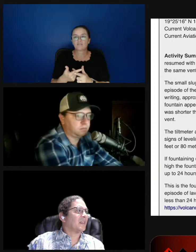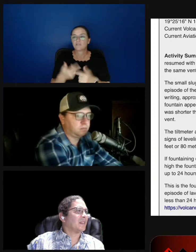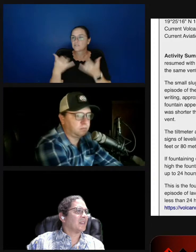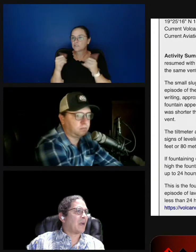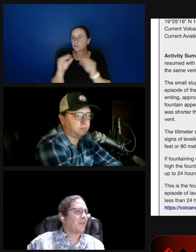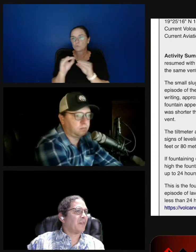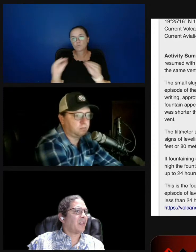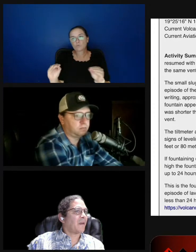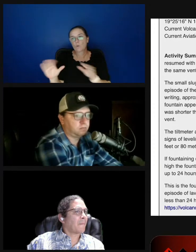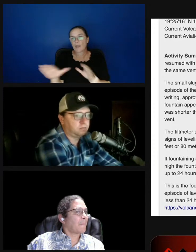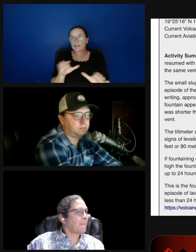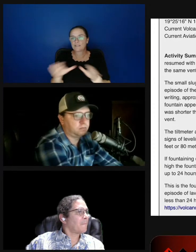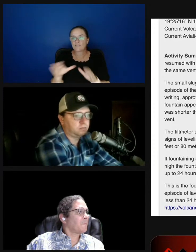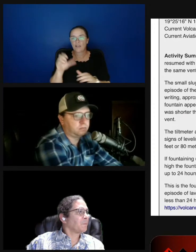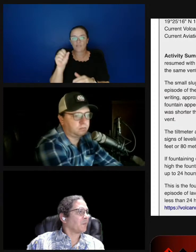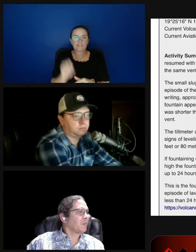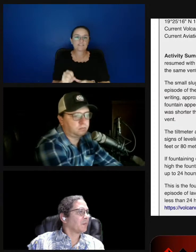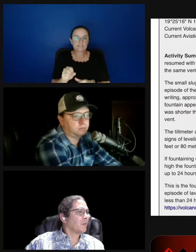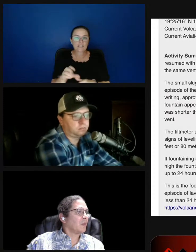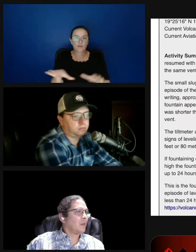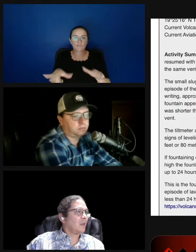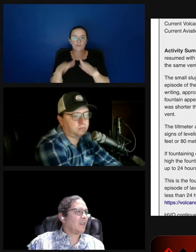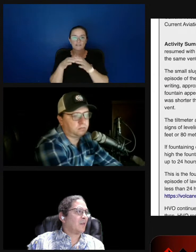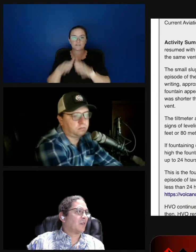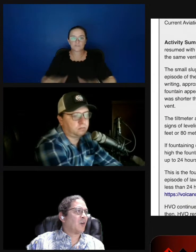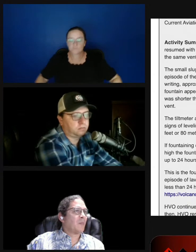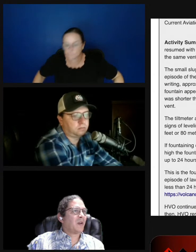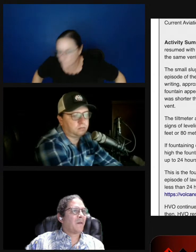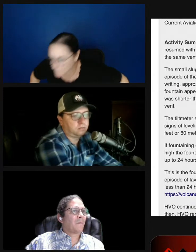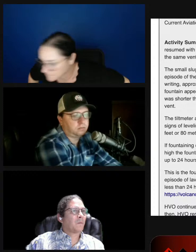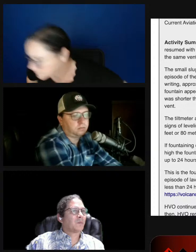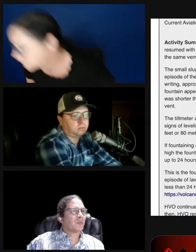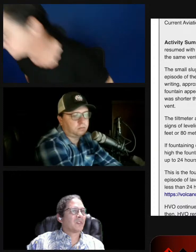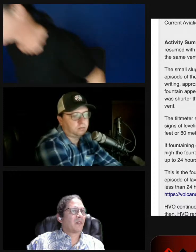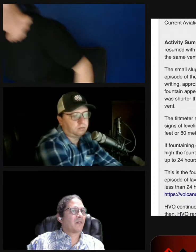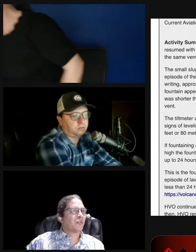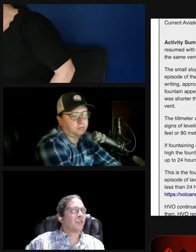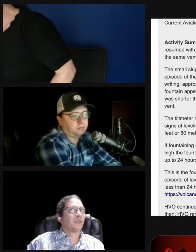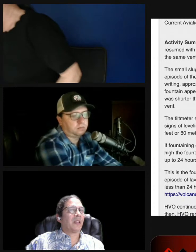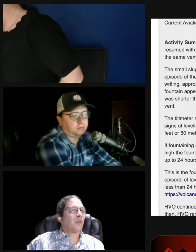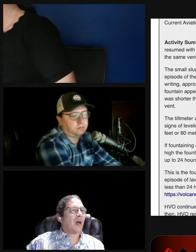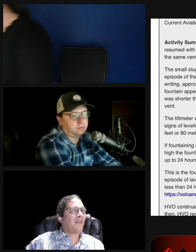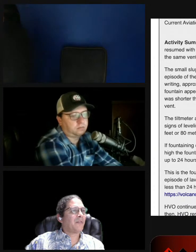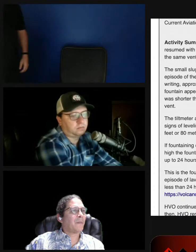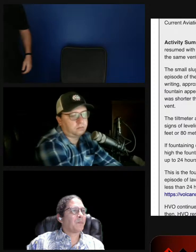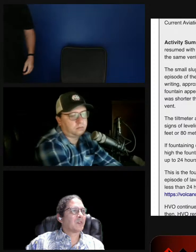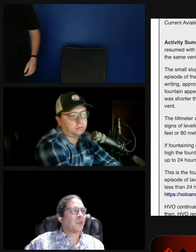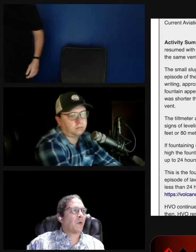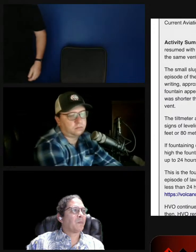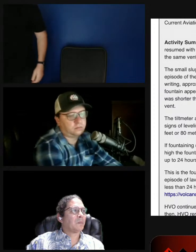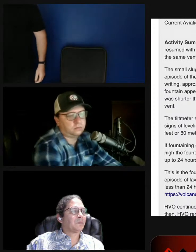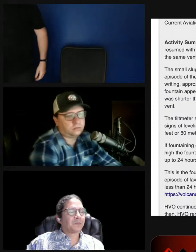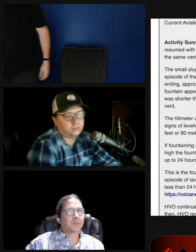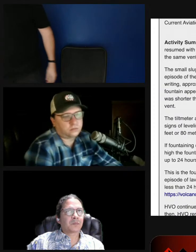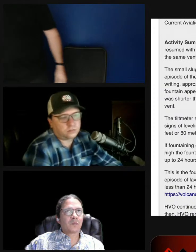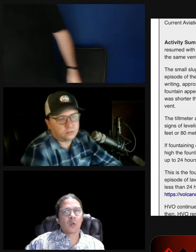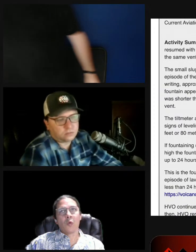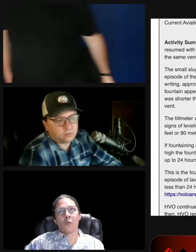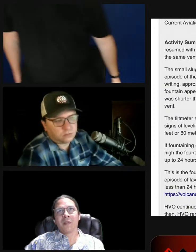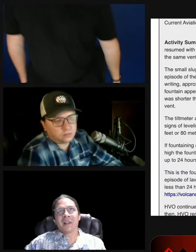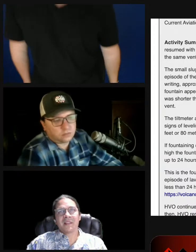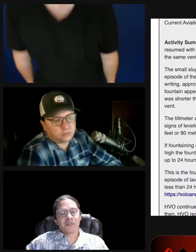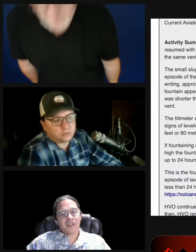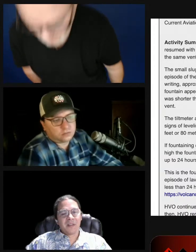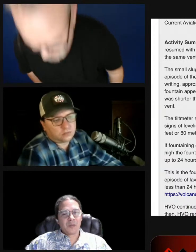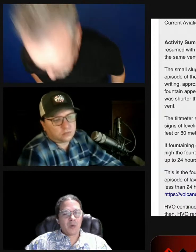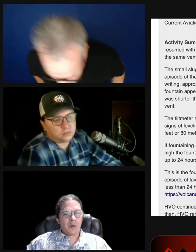at the south vent there. They note a tilt meter starting to level off. So